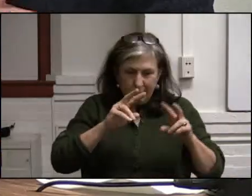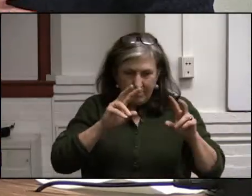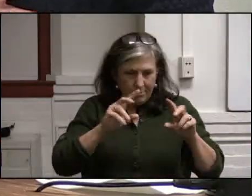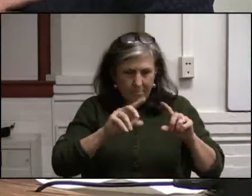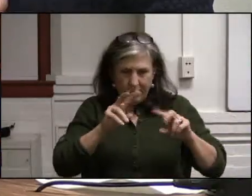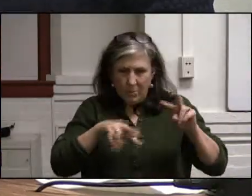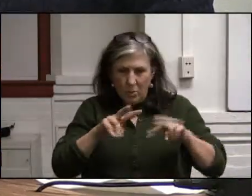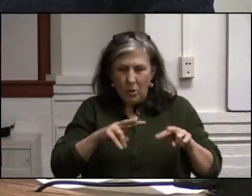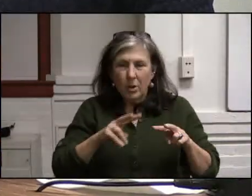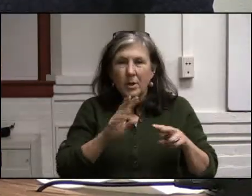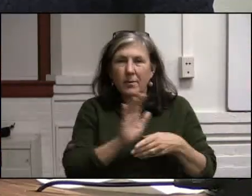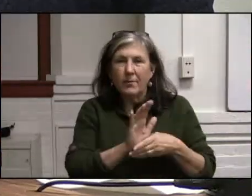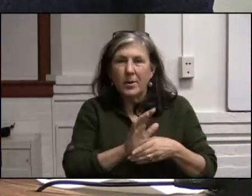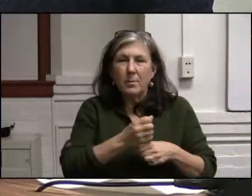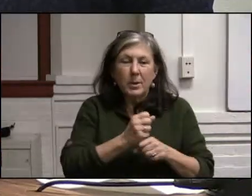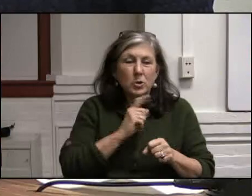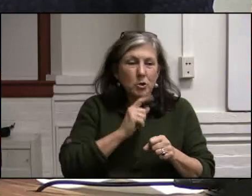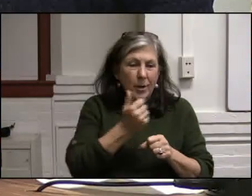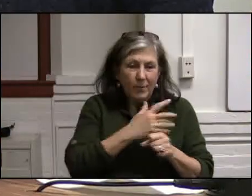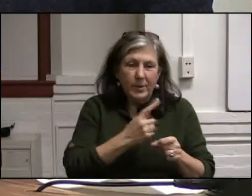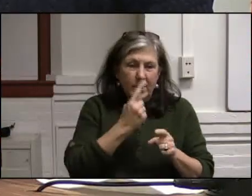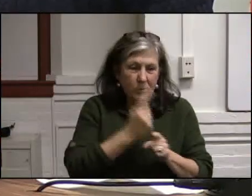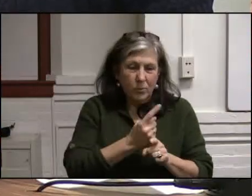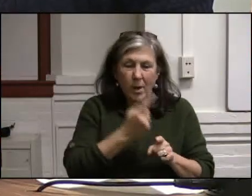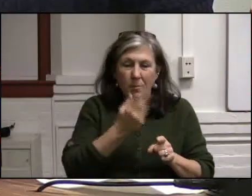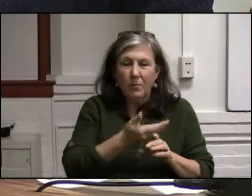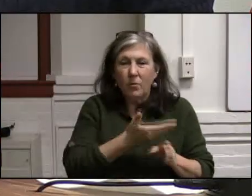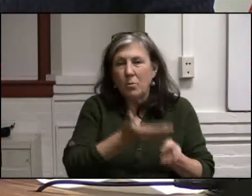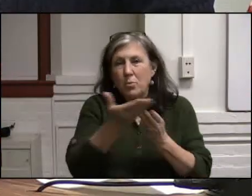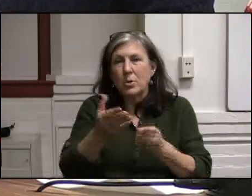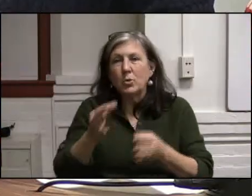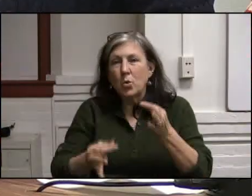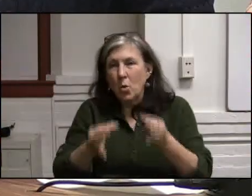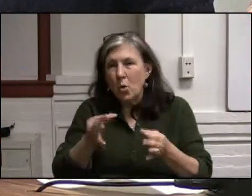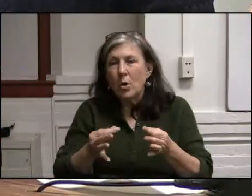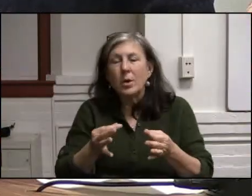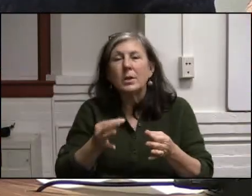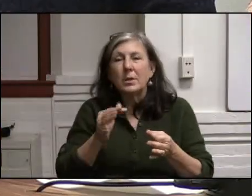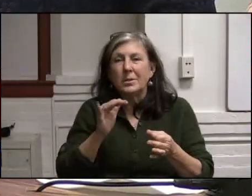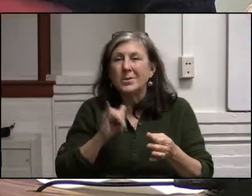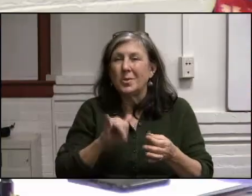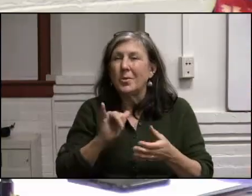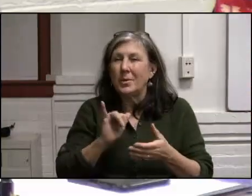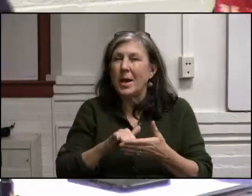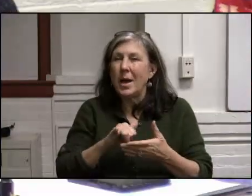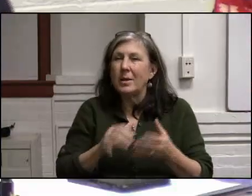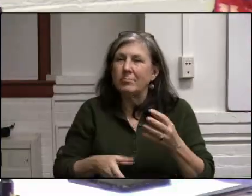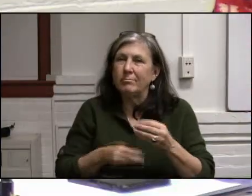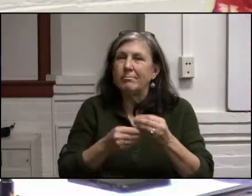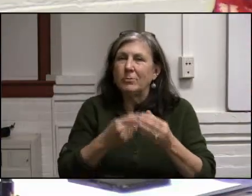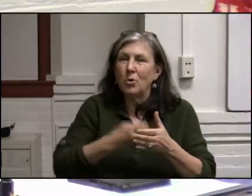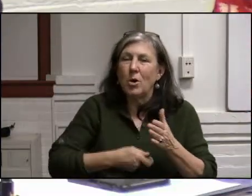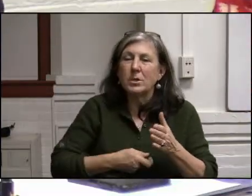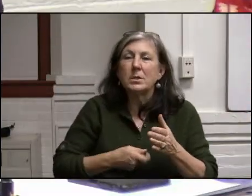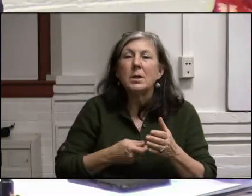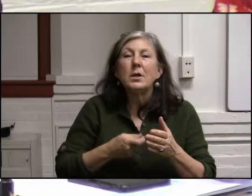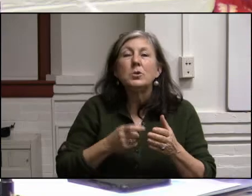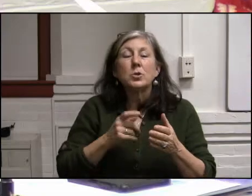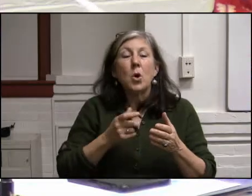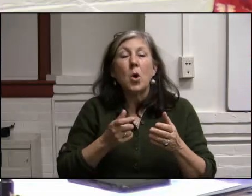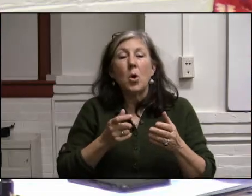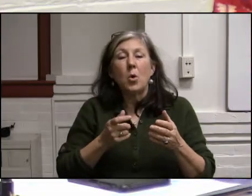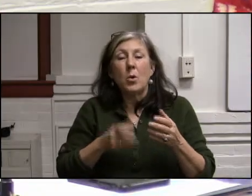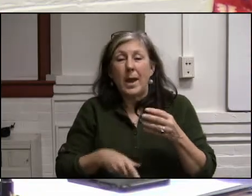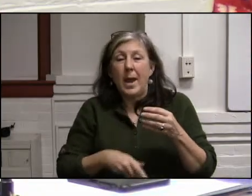is collected by police officers as they respond to different incidents. In amending the contract with Axon